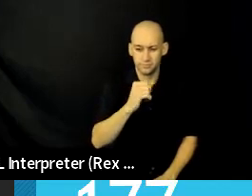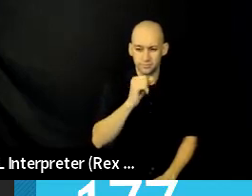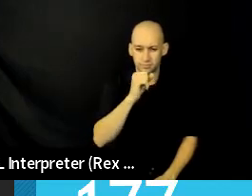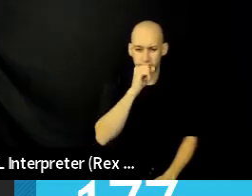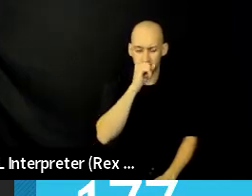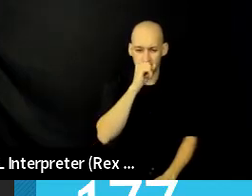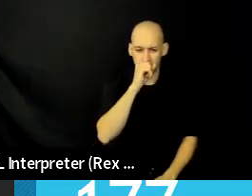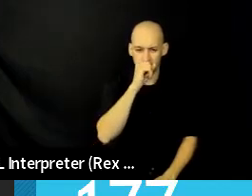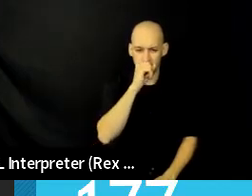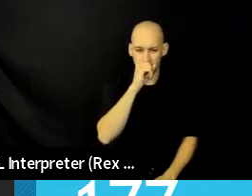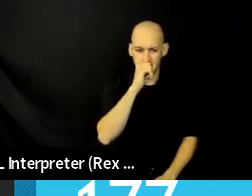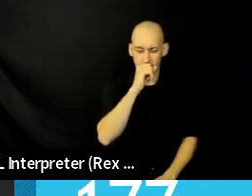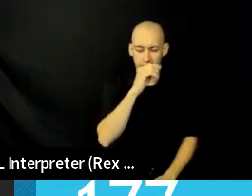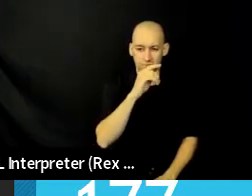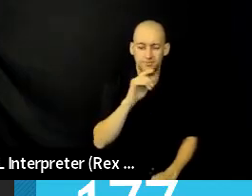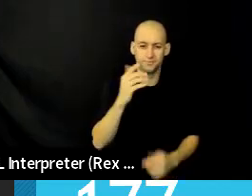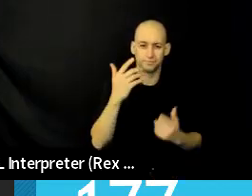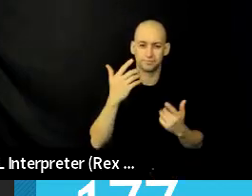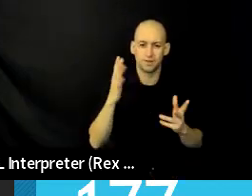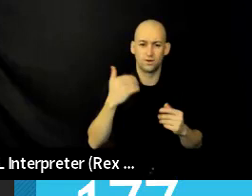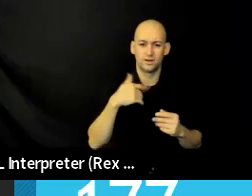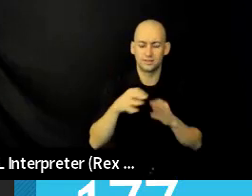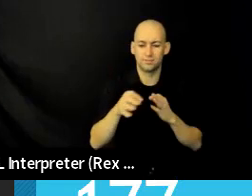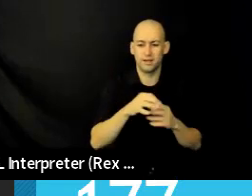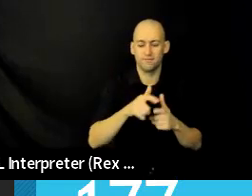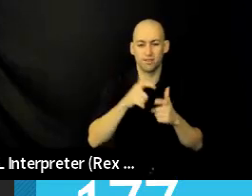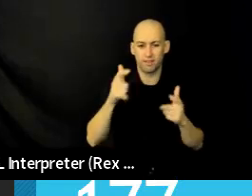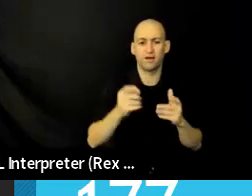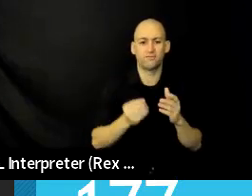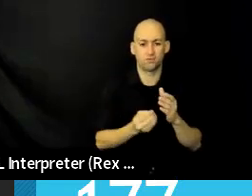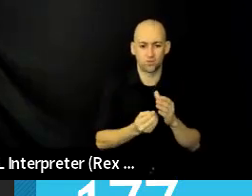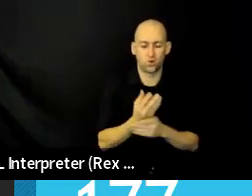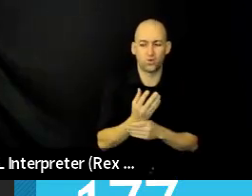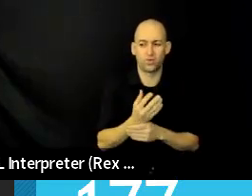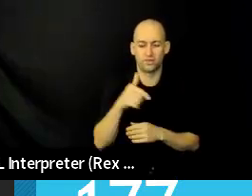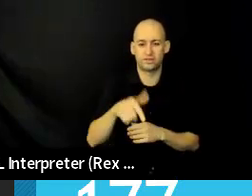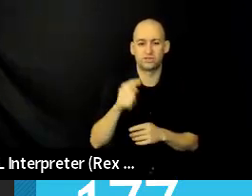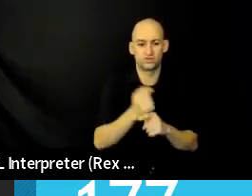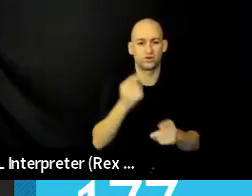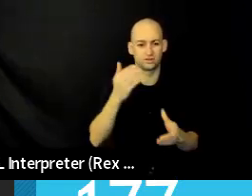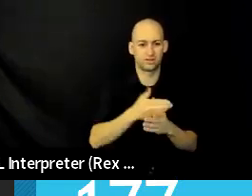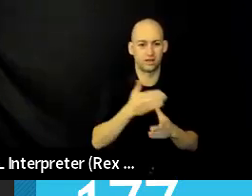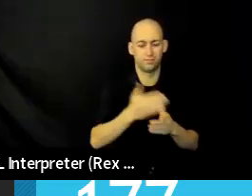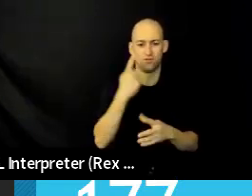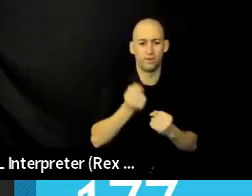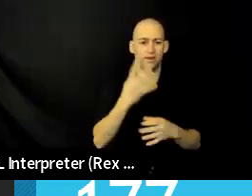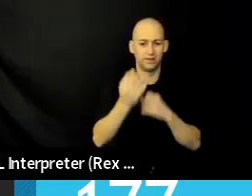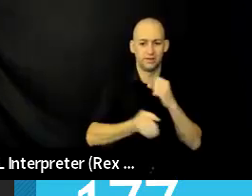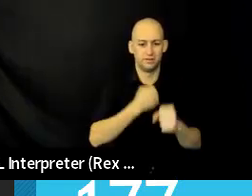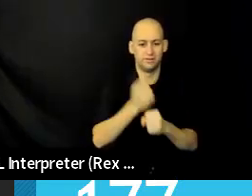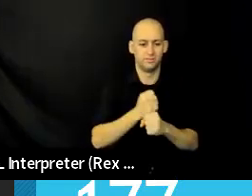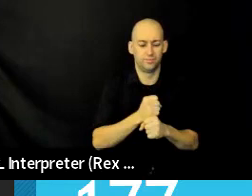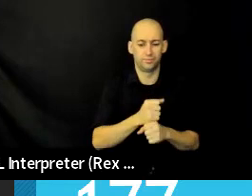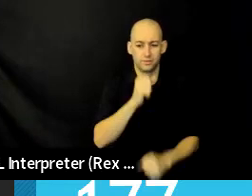growth for this truck stop over the past couple of years. I suggest that this commission ask